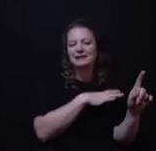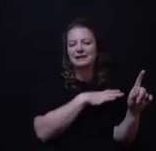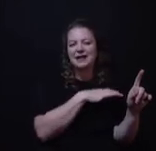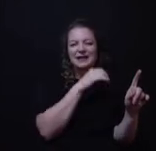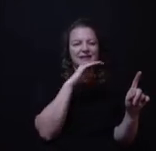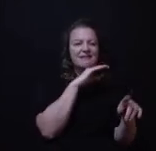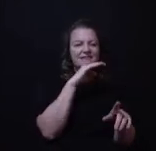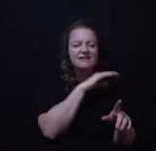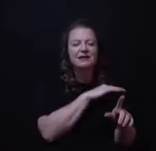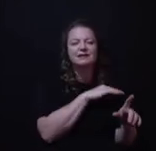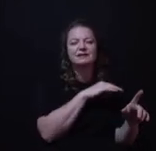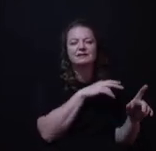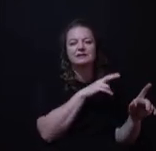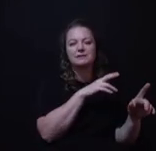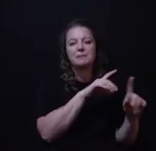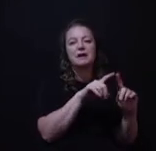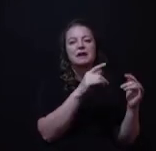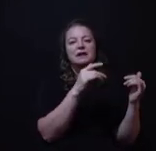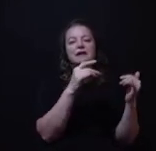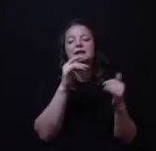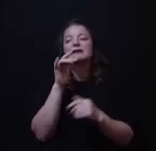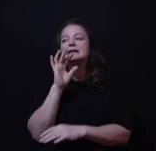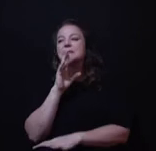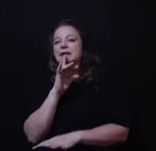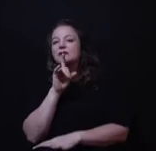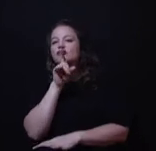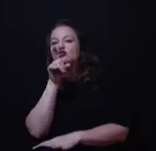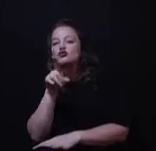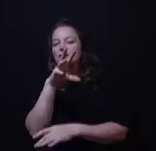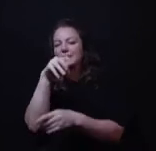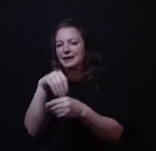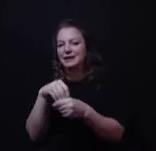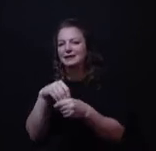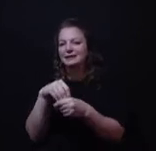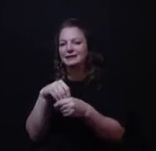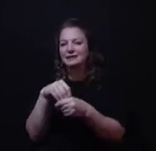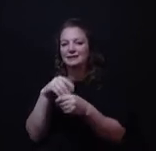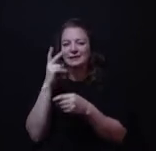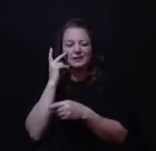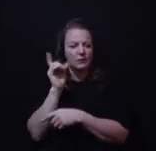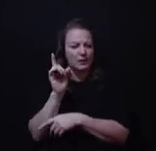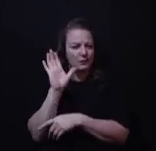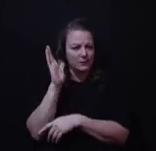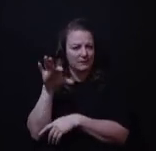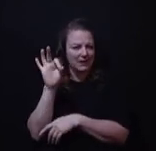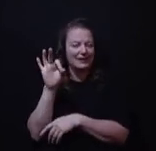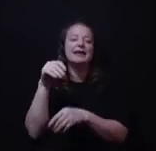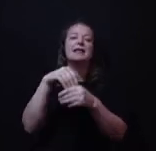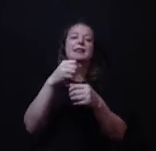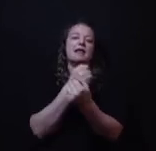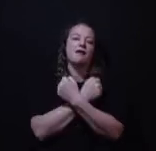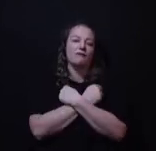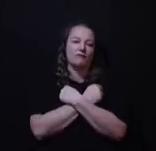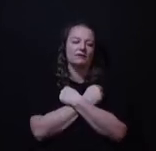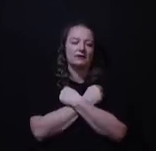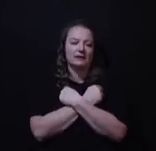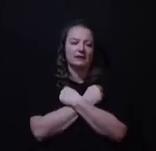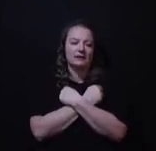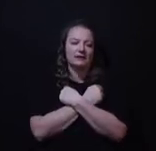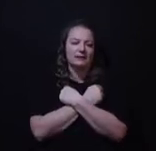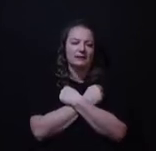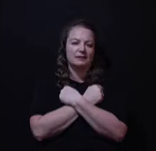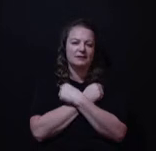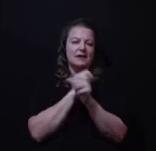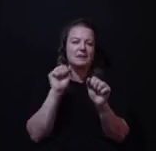deceitful plotting, but speaking the truth in, remember that power we found, love. May